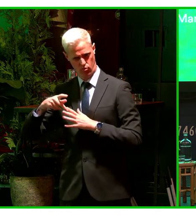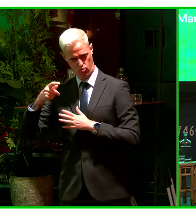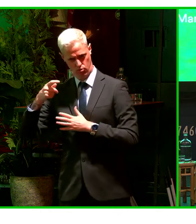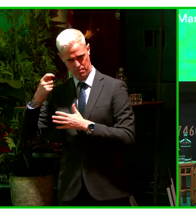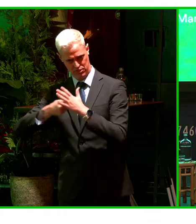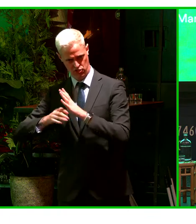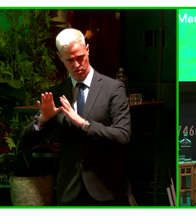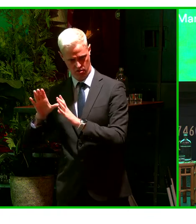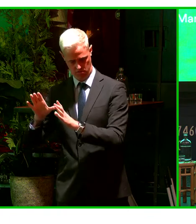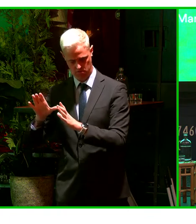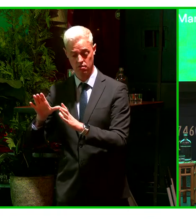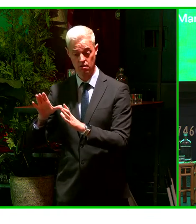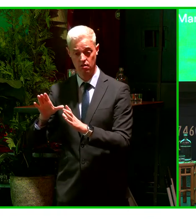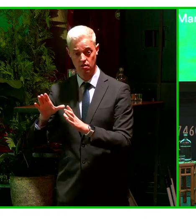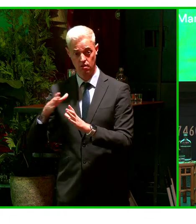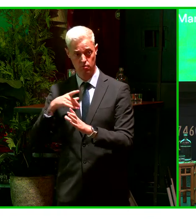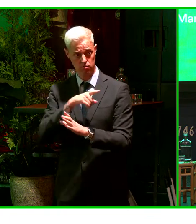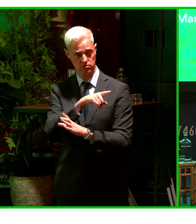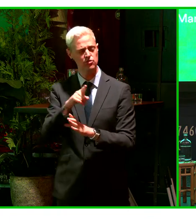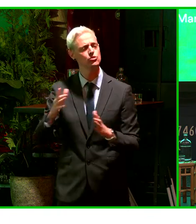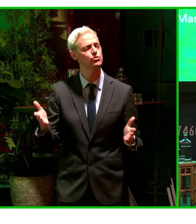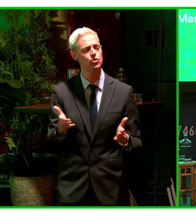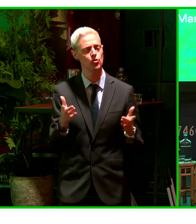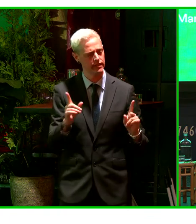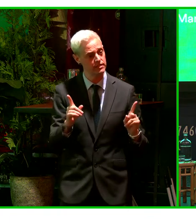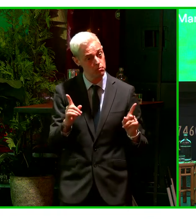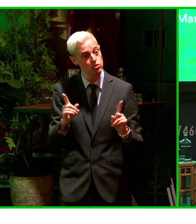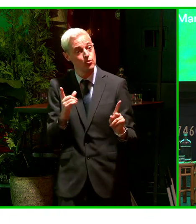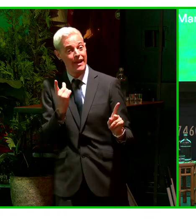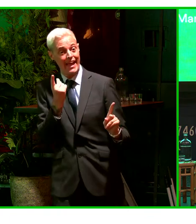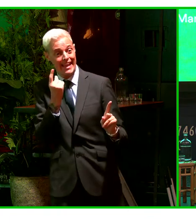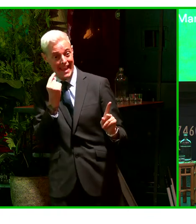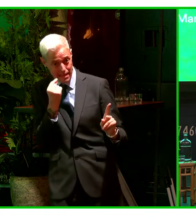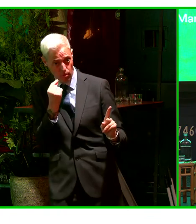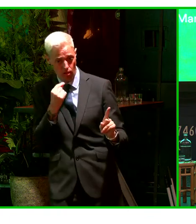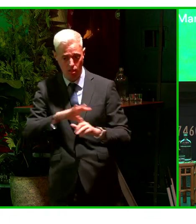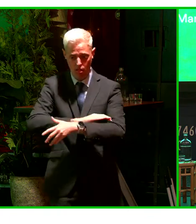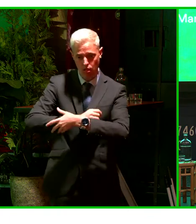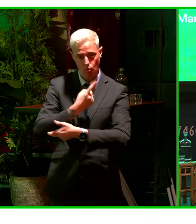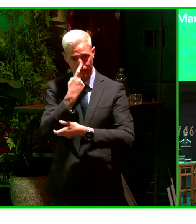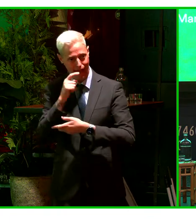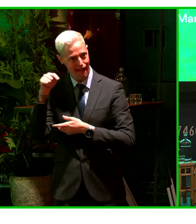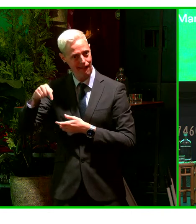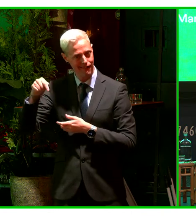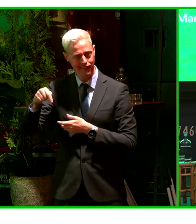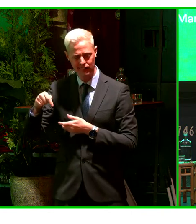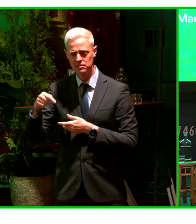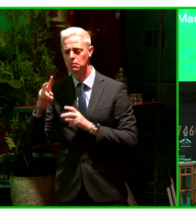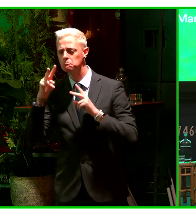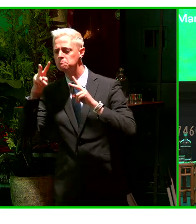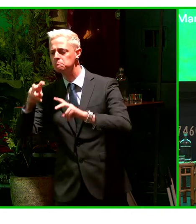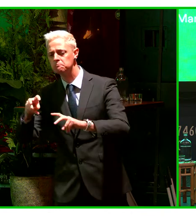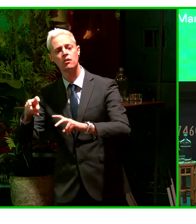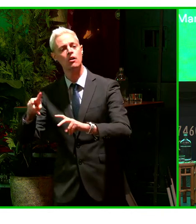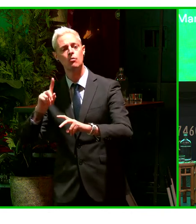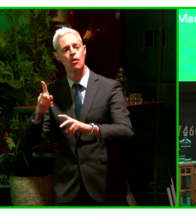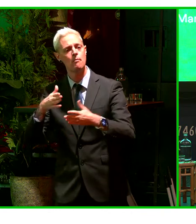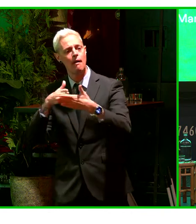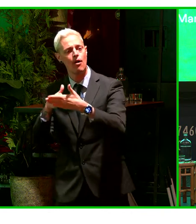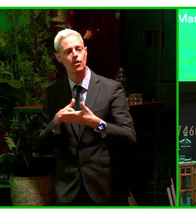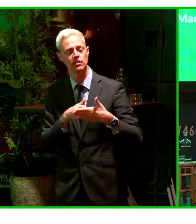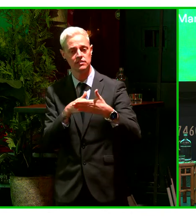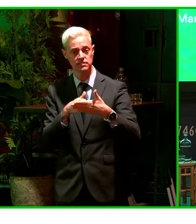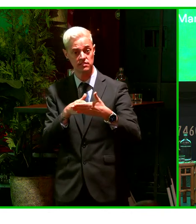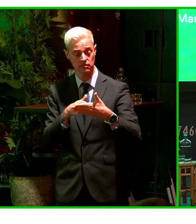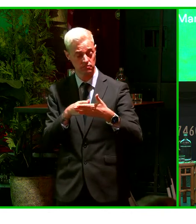was to enable people to do that, not encourage them, enable them to do it and start to look at the barriers. So you might have seen yesterday on social media, we want to